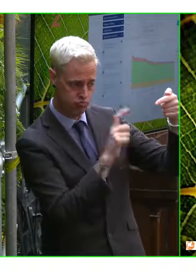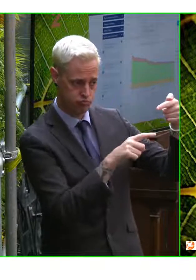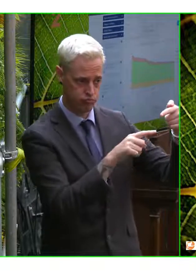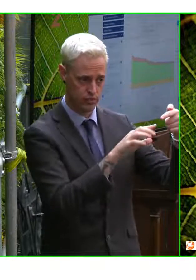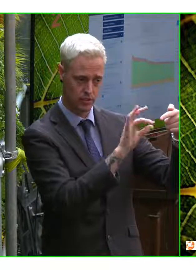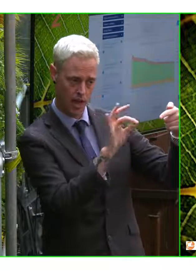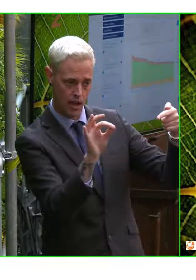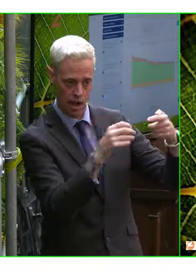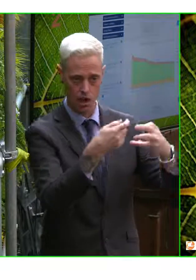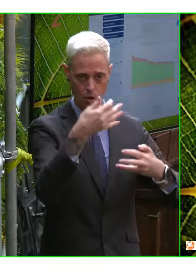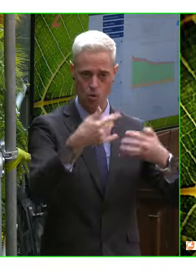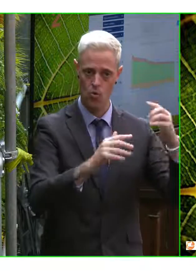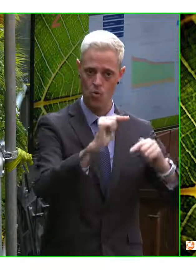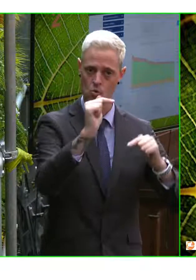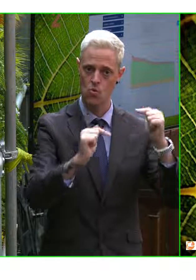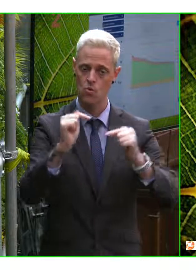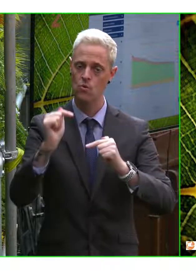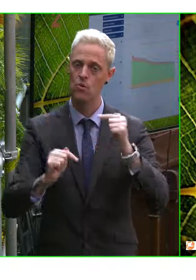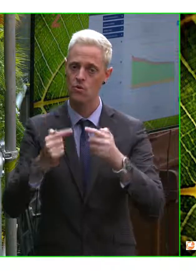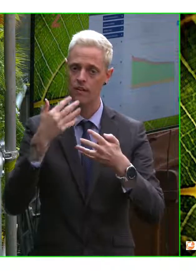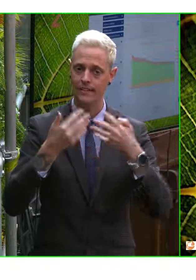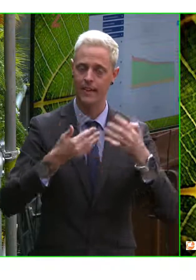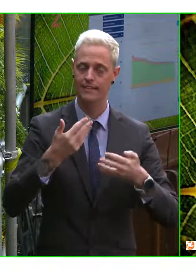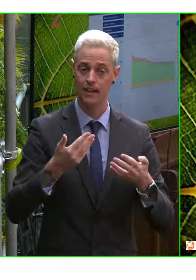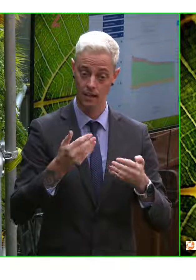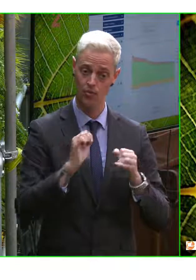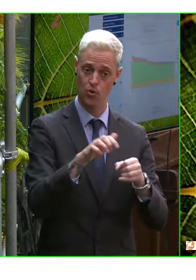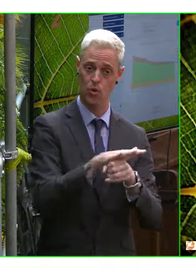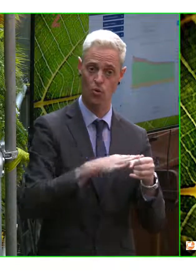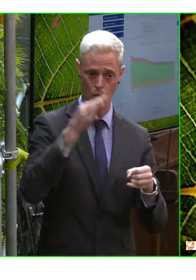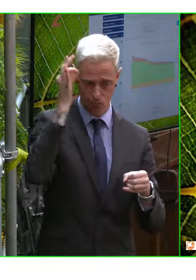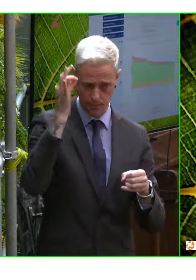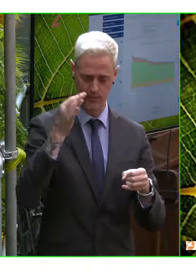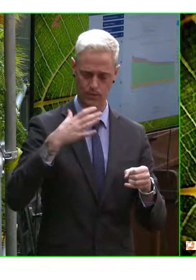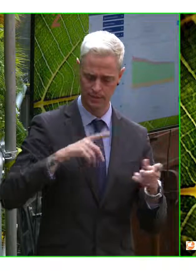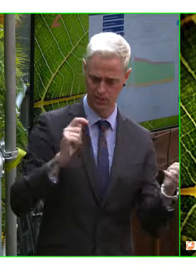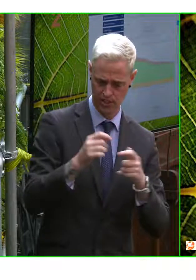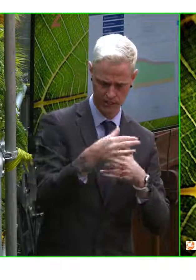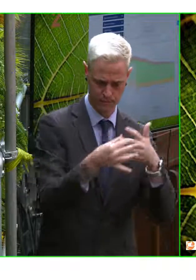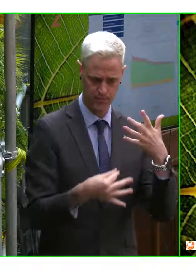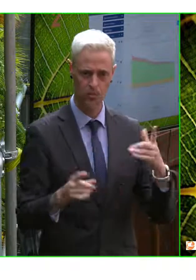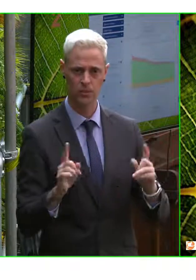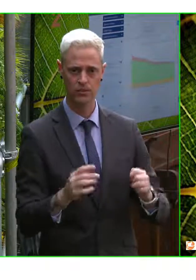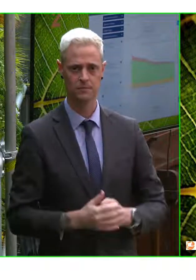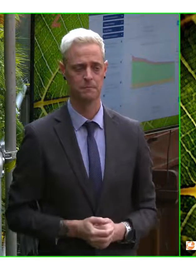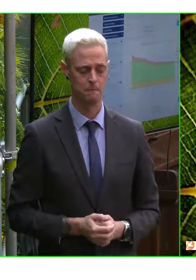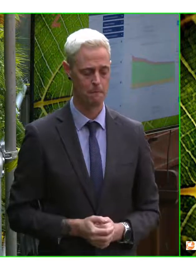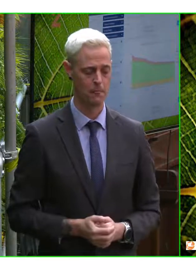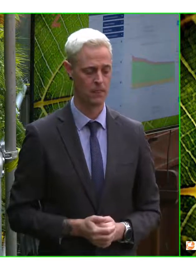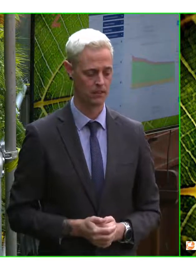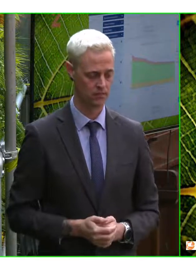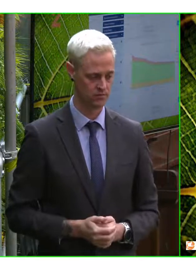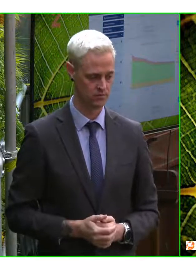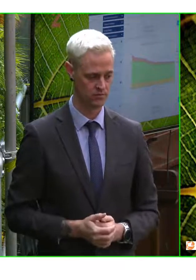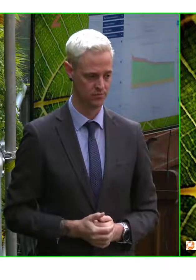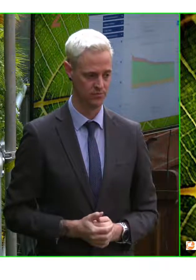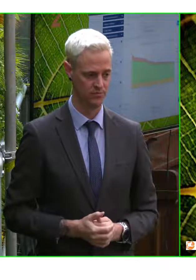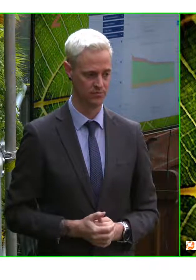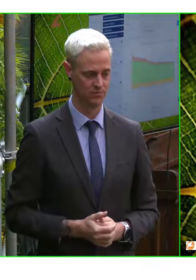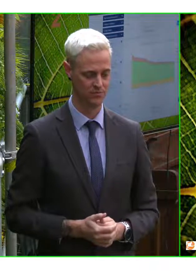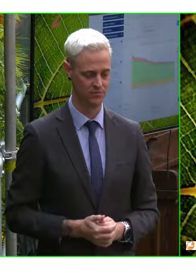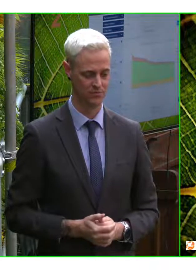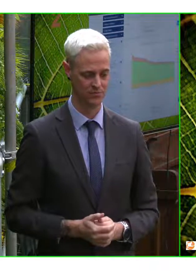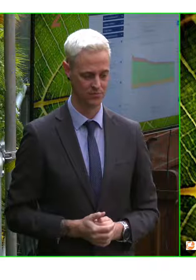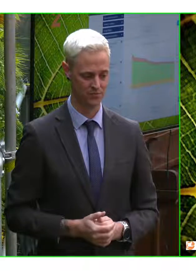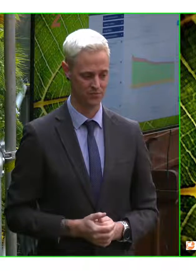intuitive ways of exploring for a local authority area what's needed. And so we've got a load of levers and a load of sort